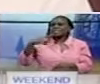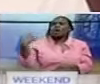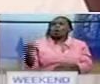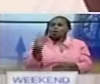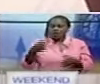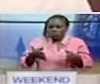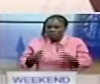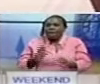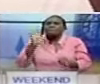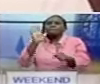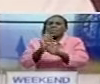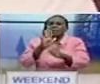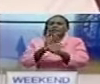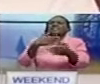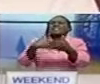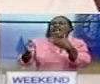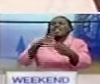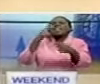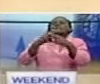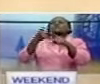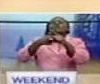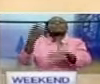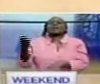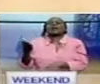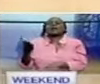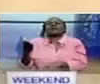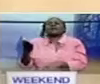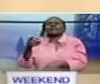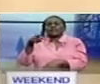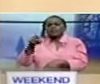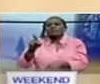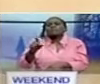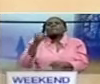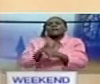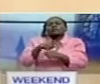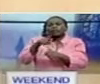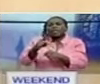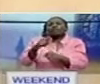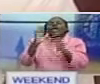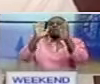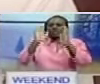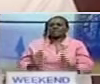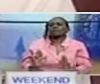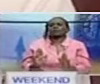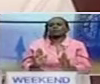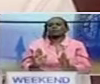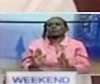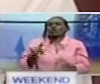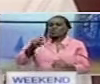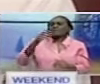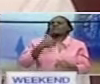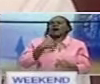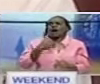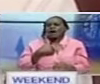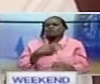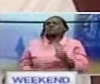where most of our assignments comes from. Secondly, to make yourself relevant, you have